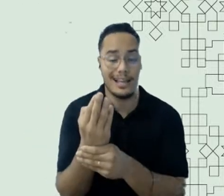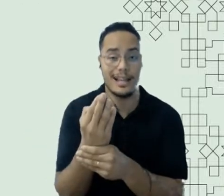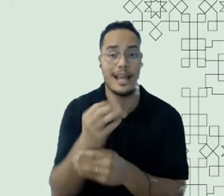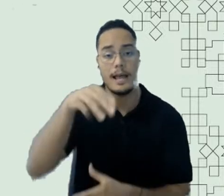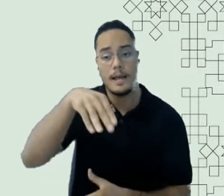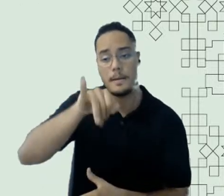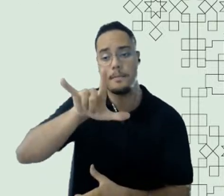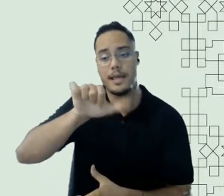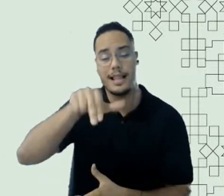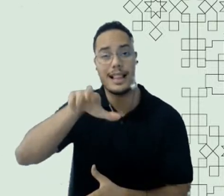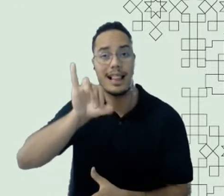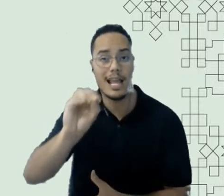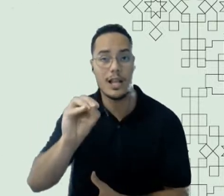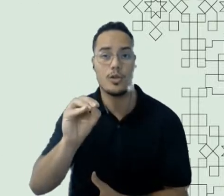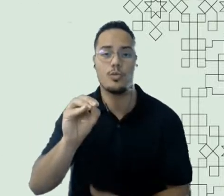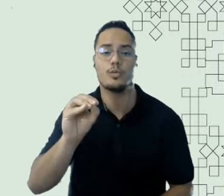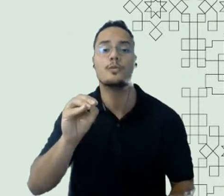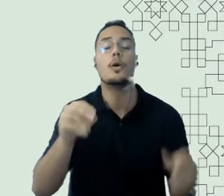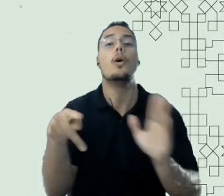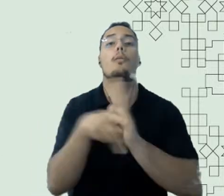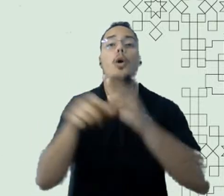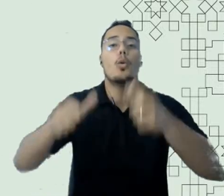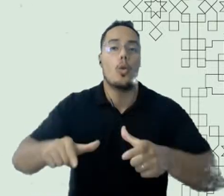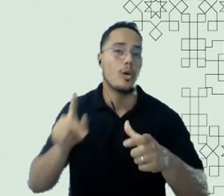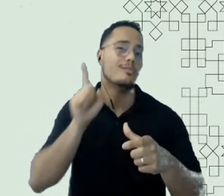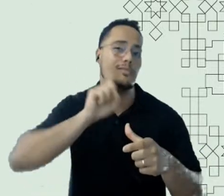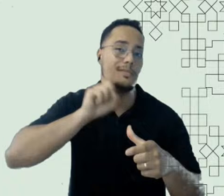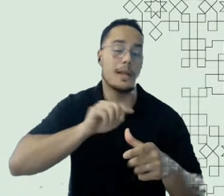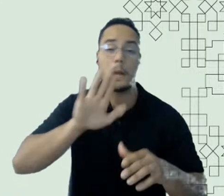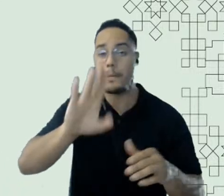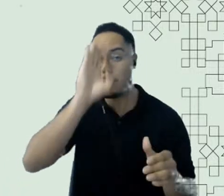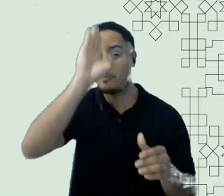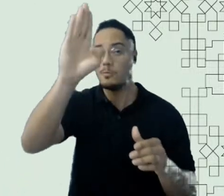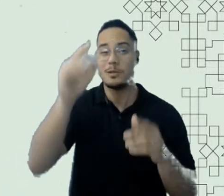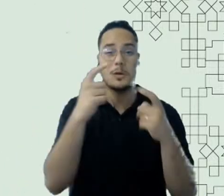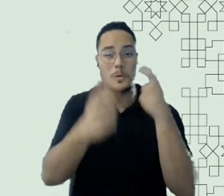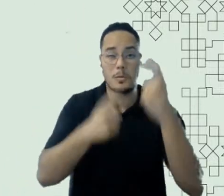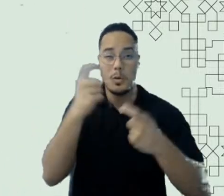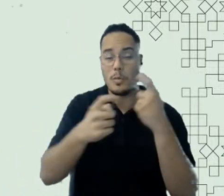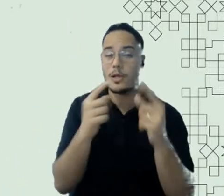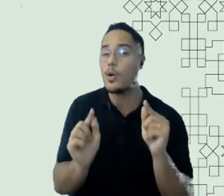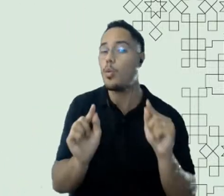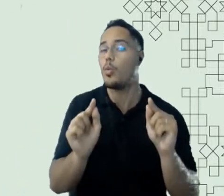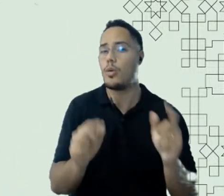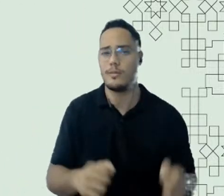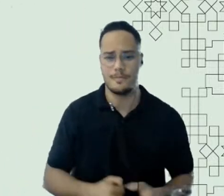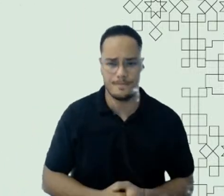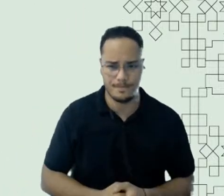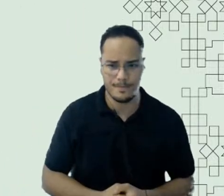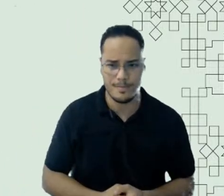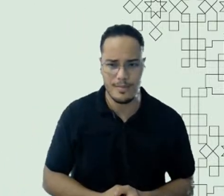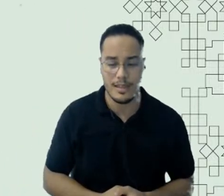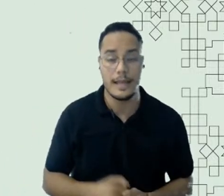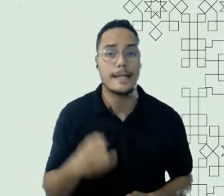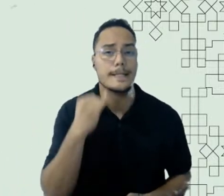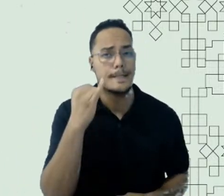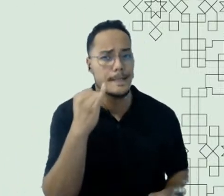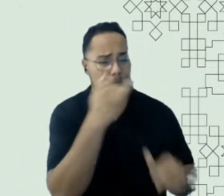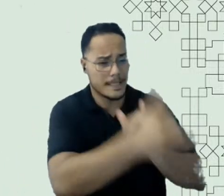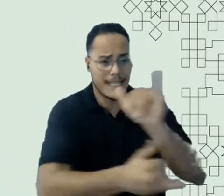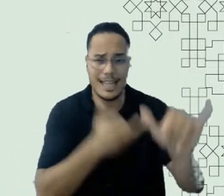concern was piracy, the fact that the internet was a threat to copyright. So there was really the fear